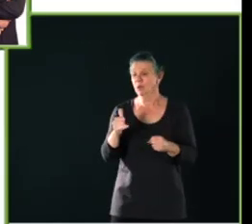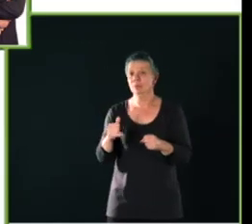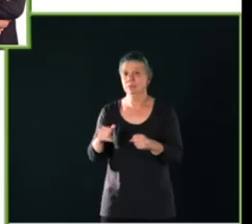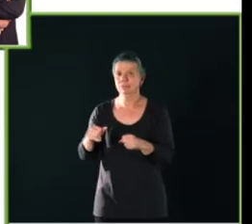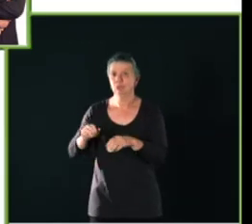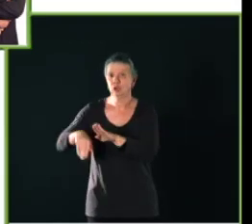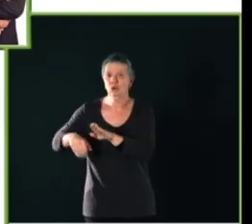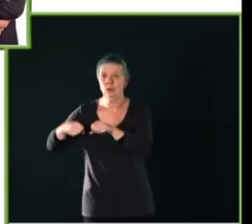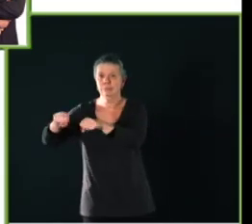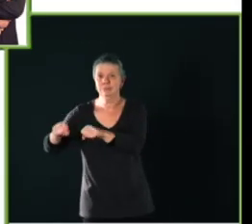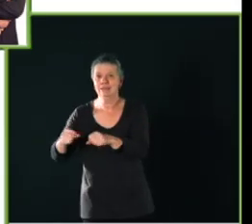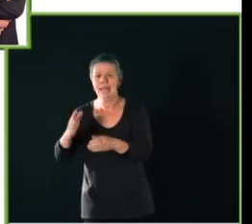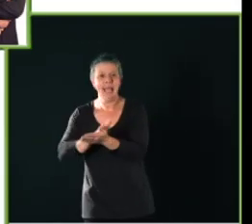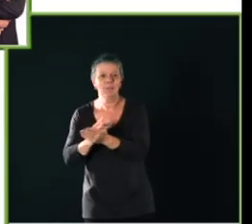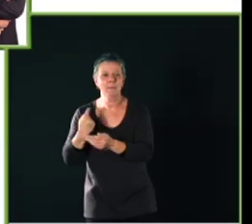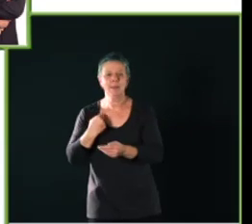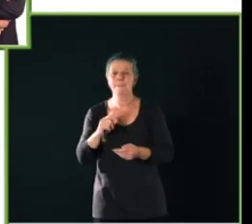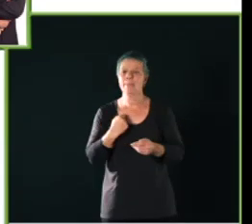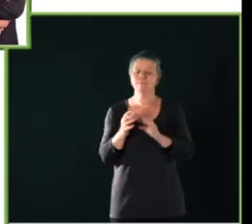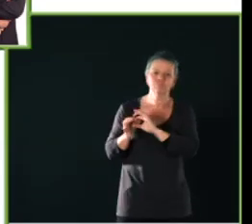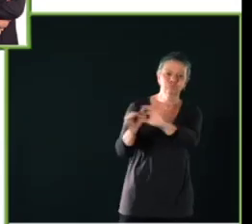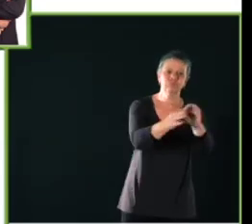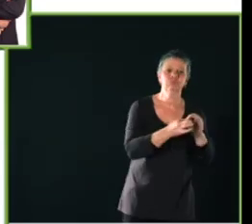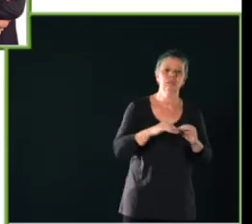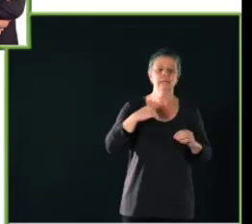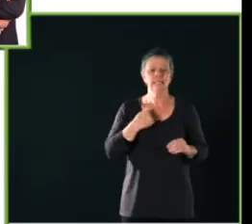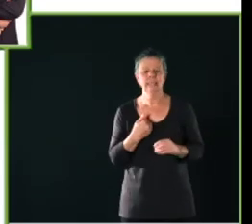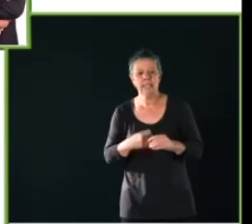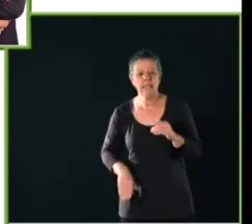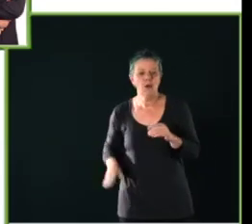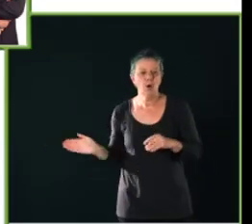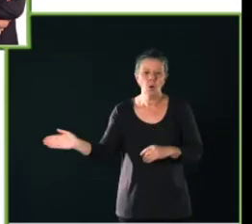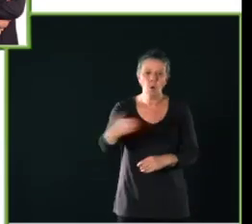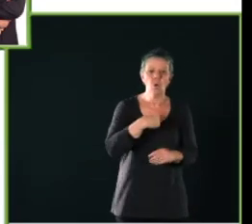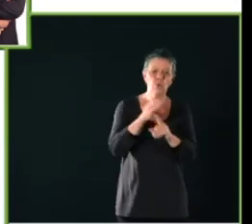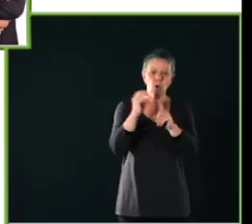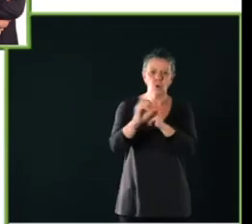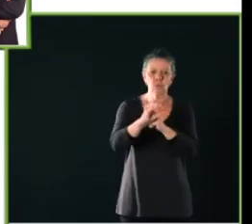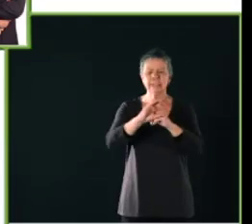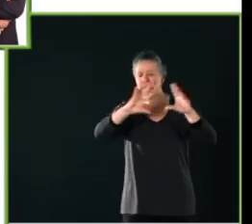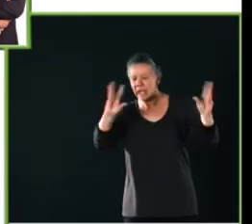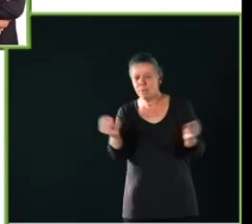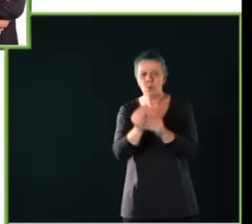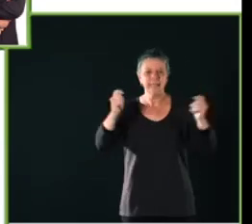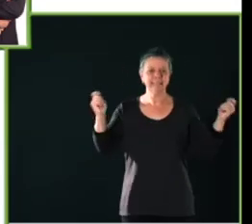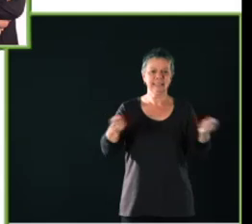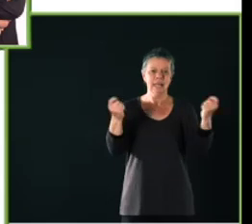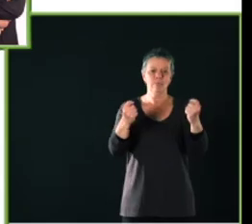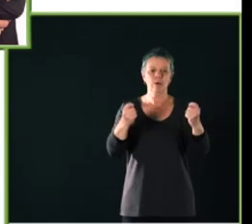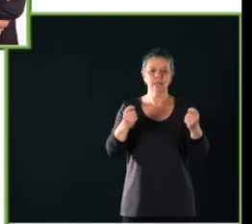all our cultures and people are celebrated. It's all about you. Thank you.